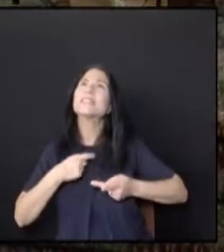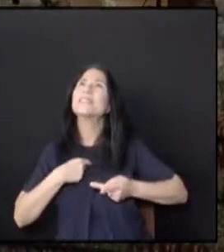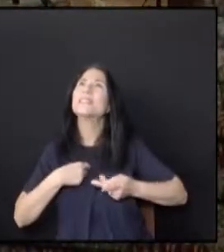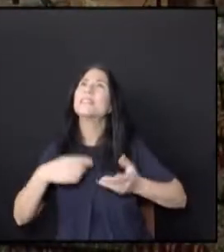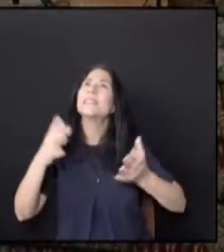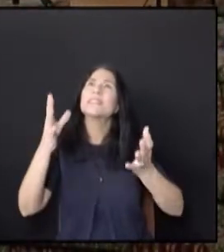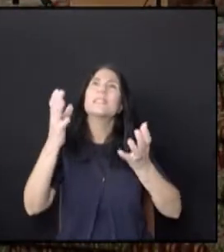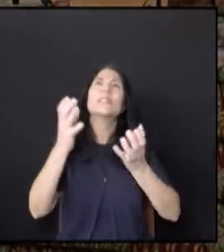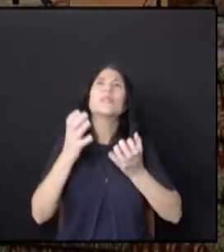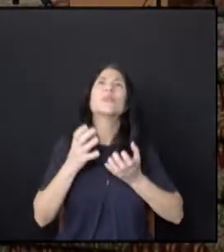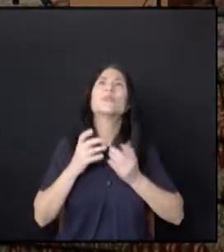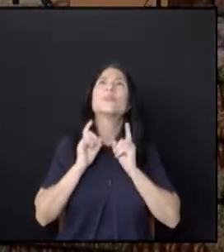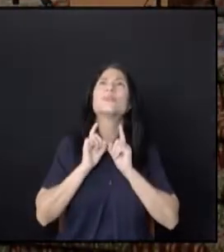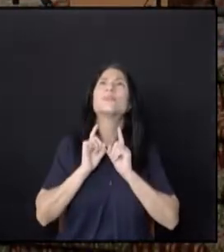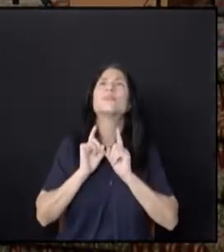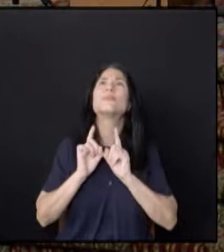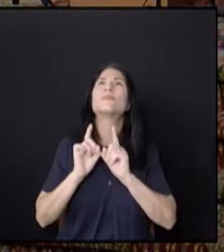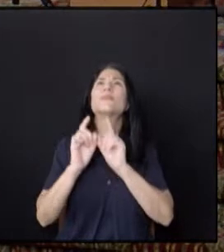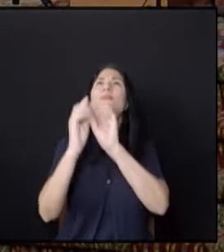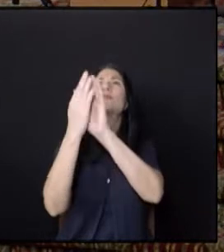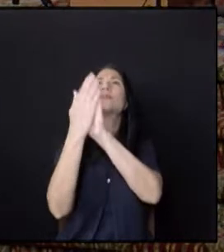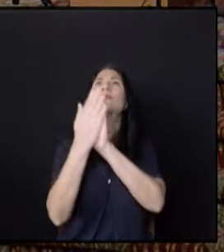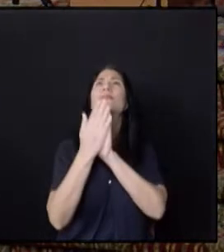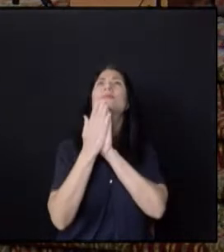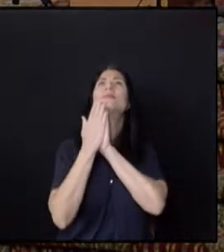Just want to be with you.